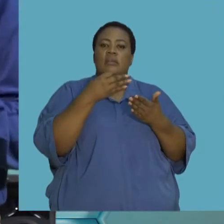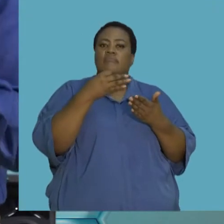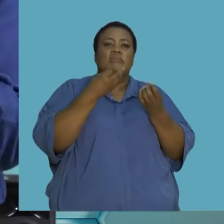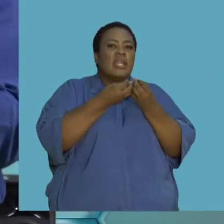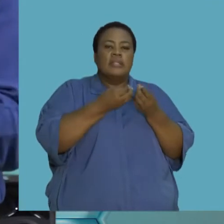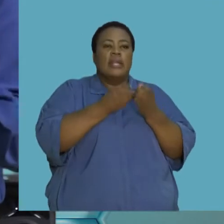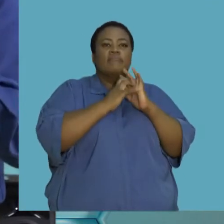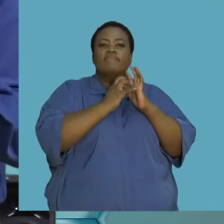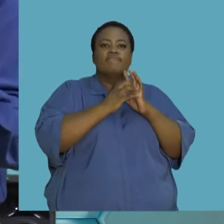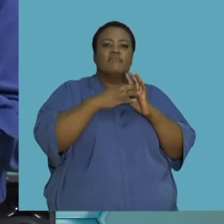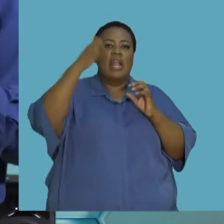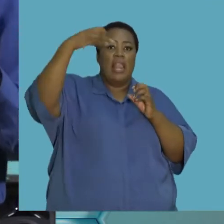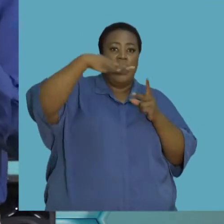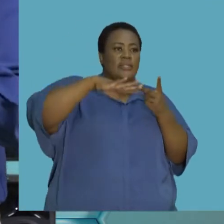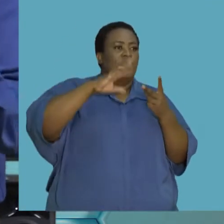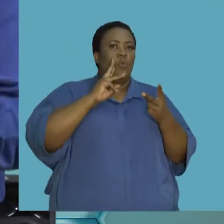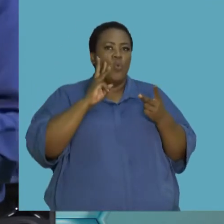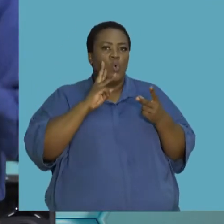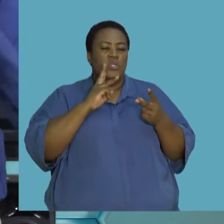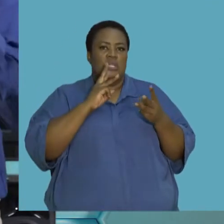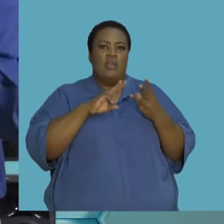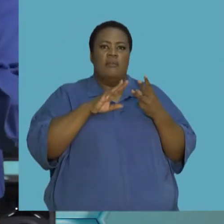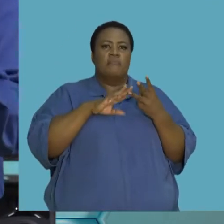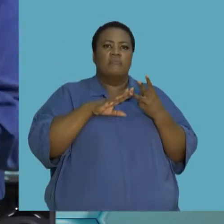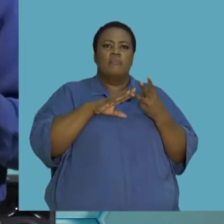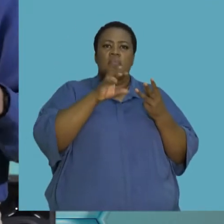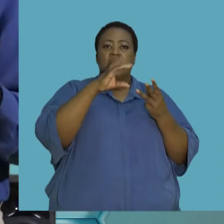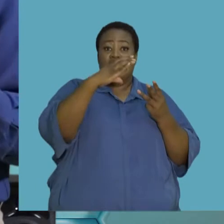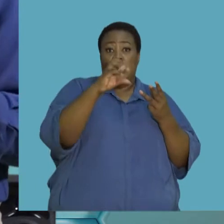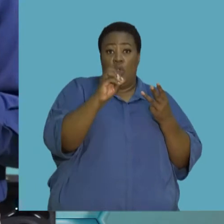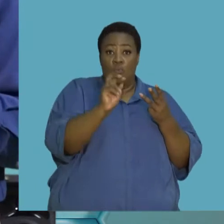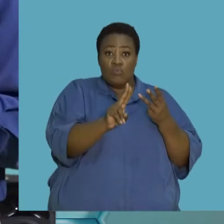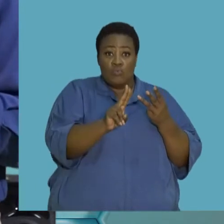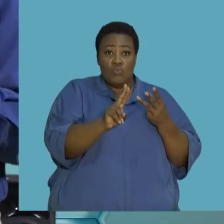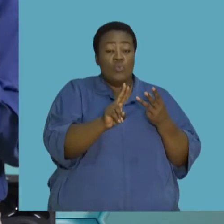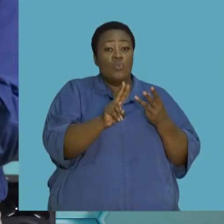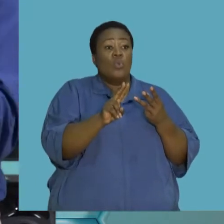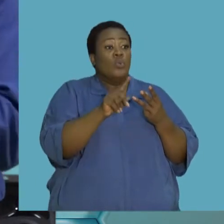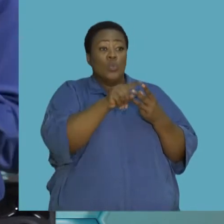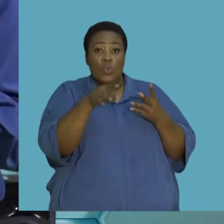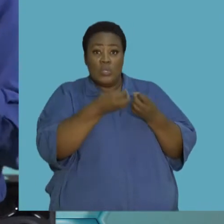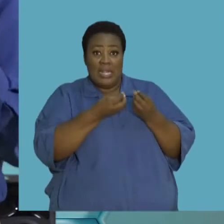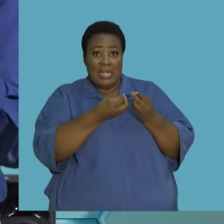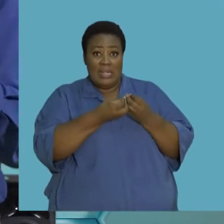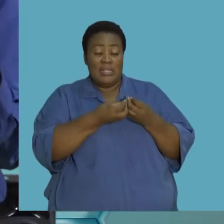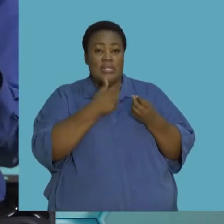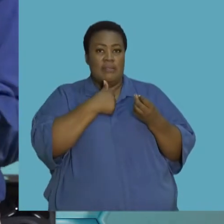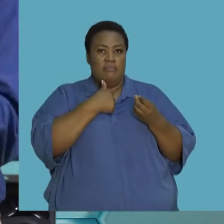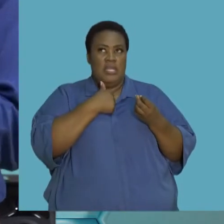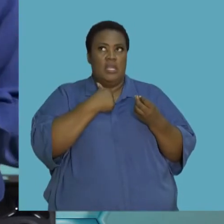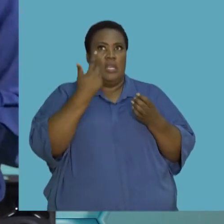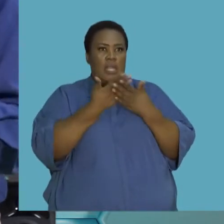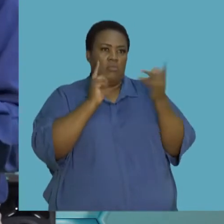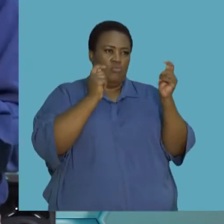upwards. Things like light, water, carbon dioxide. So those factors would be things that I have